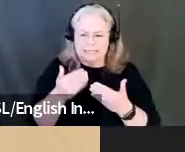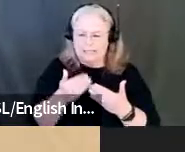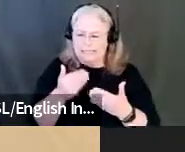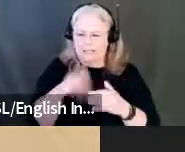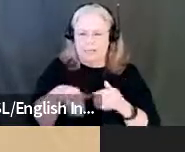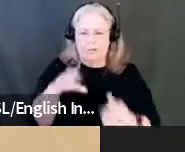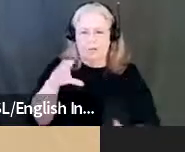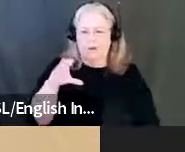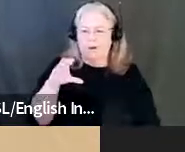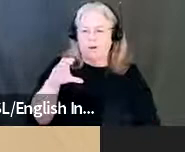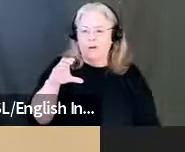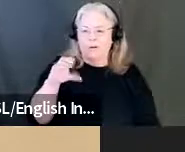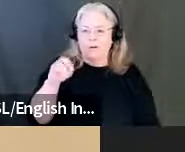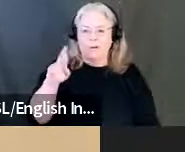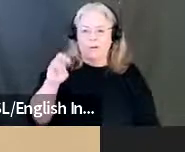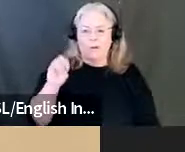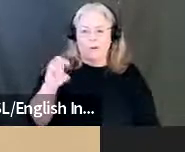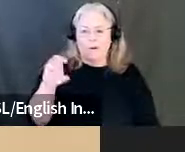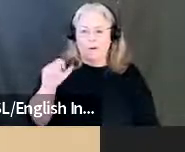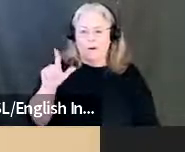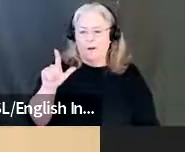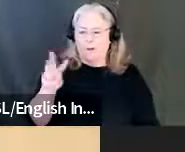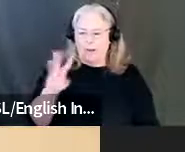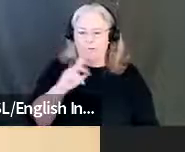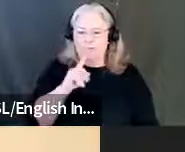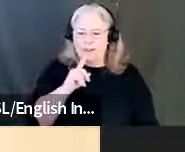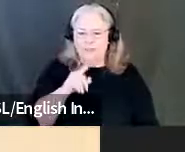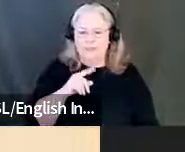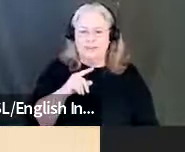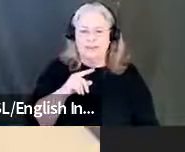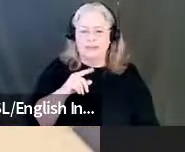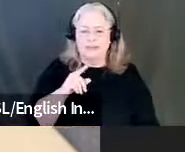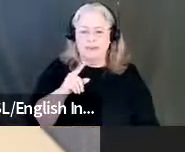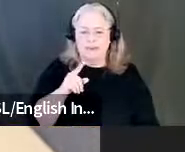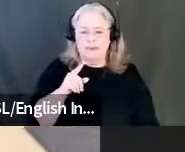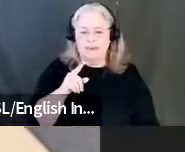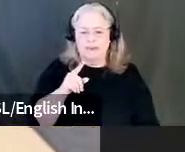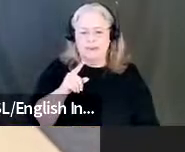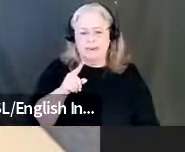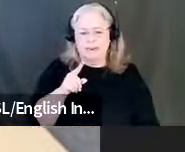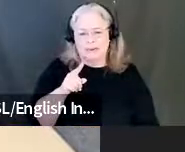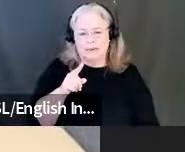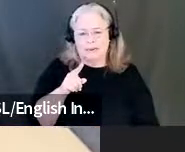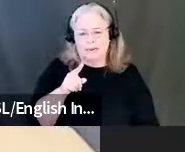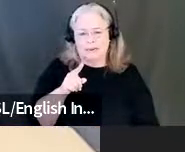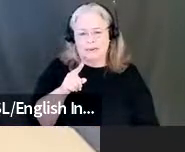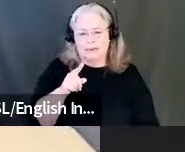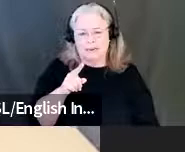just slide it through, right? And then I showed on how you can get underneath